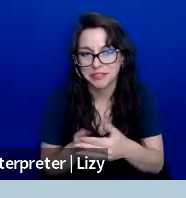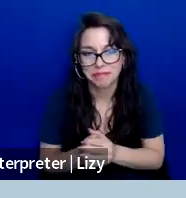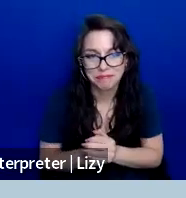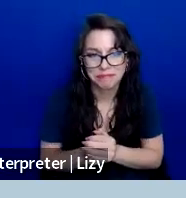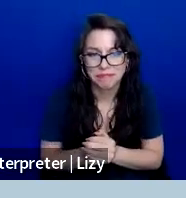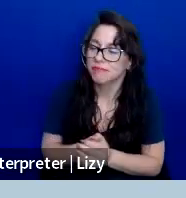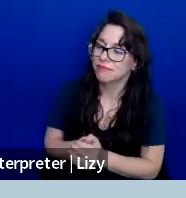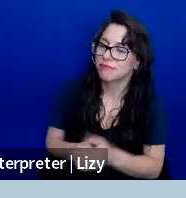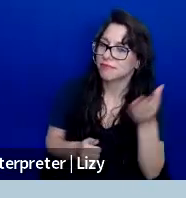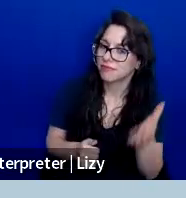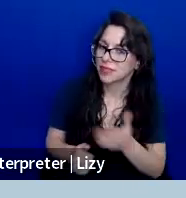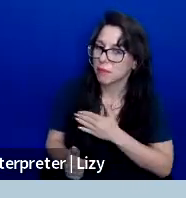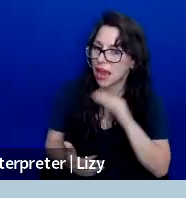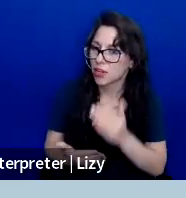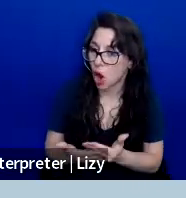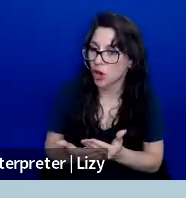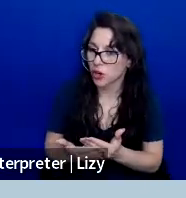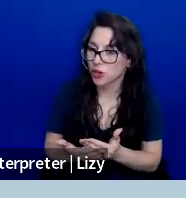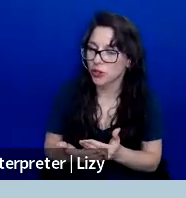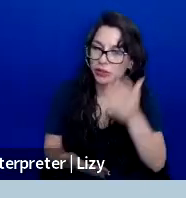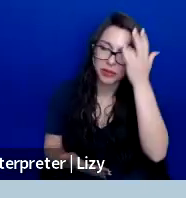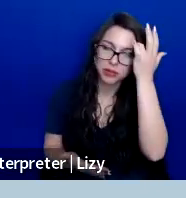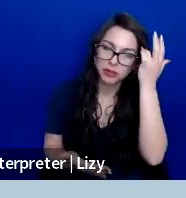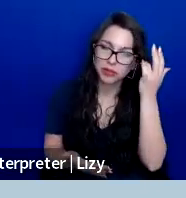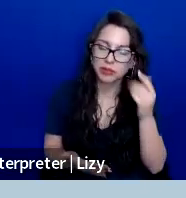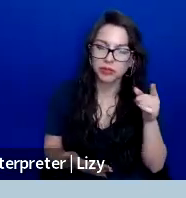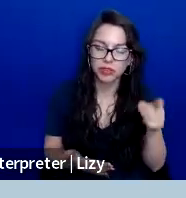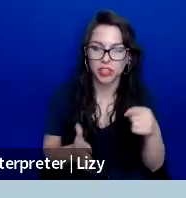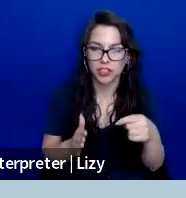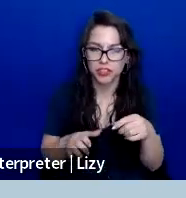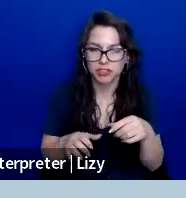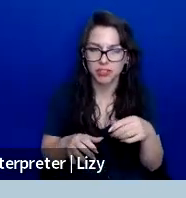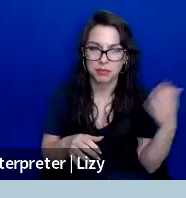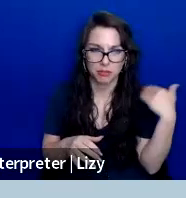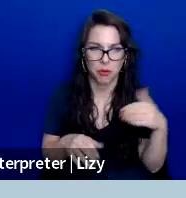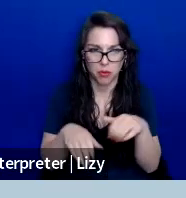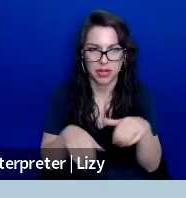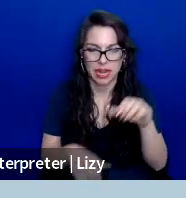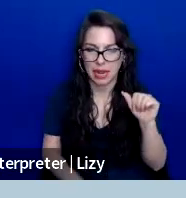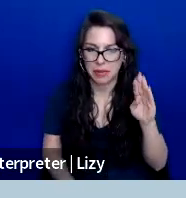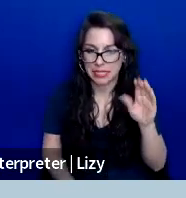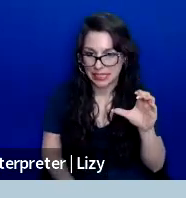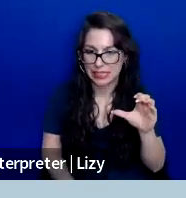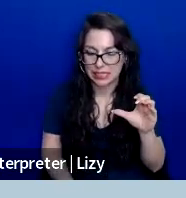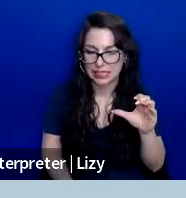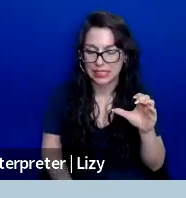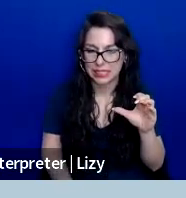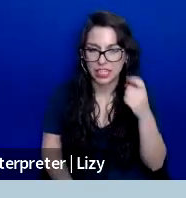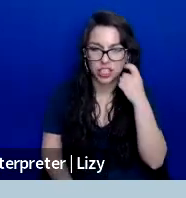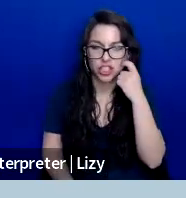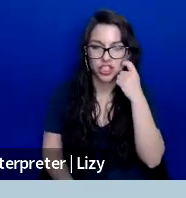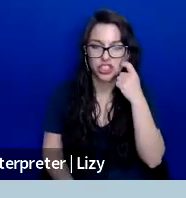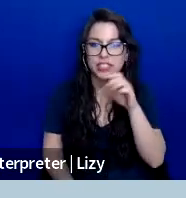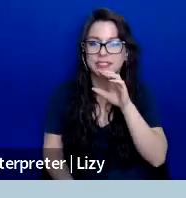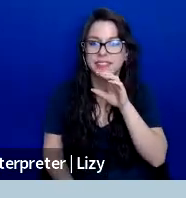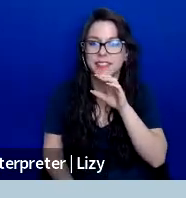So this is my daughter, the one that showed the ABCs. And she's just turned 15 and she